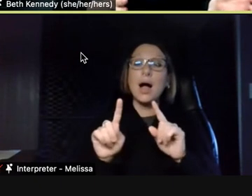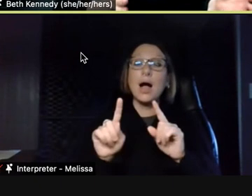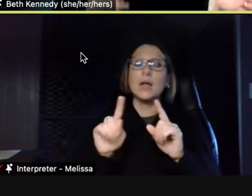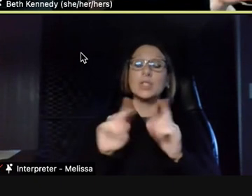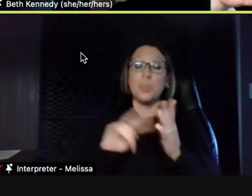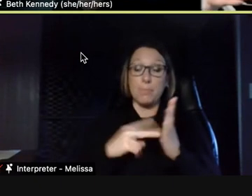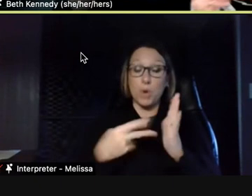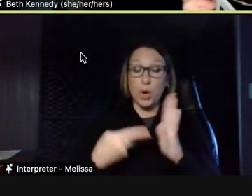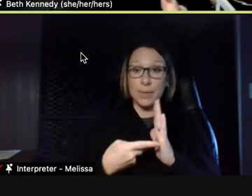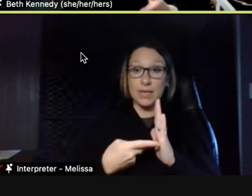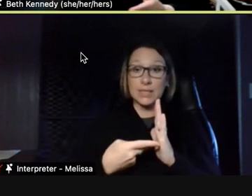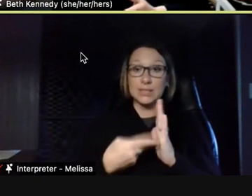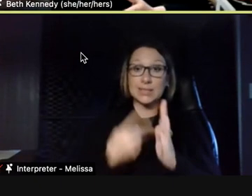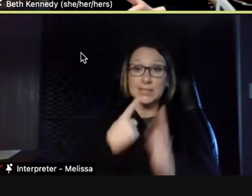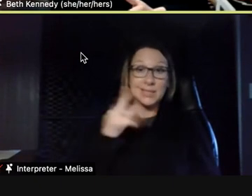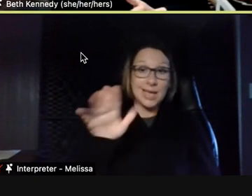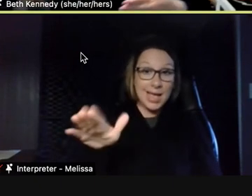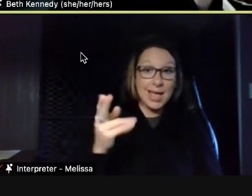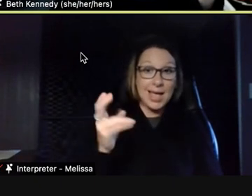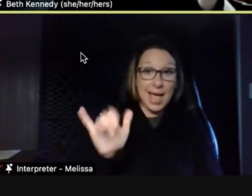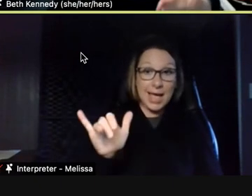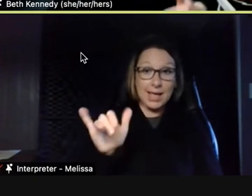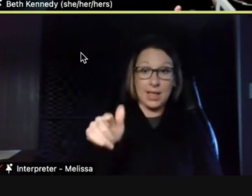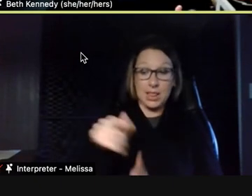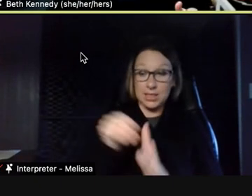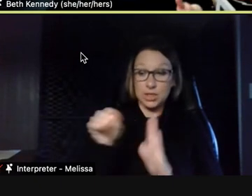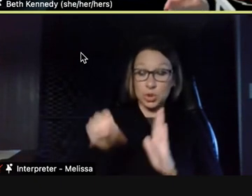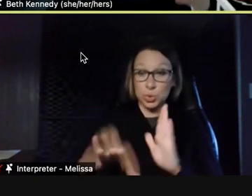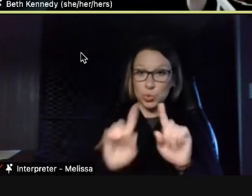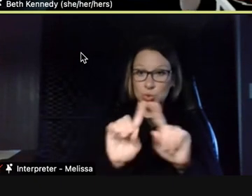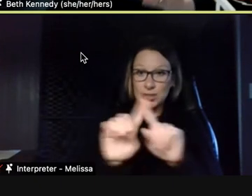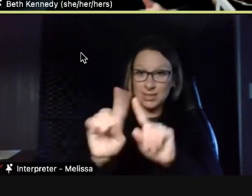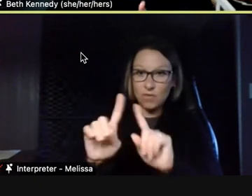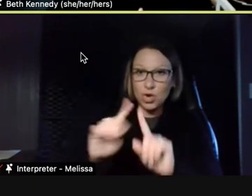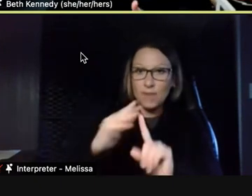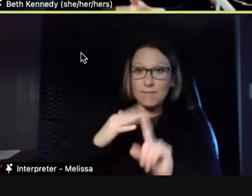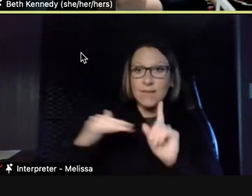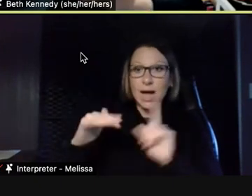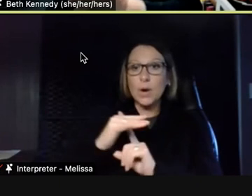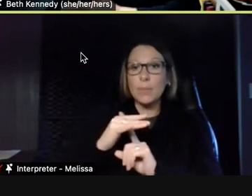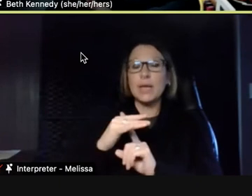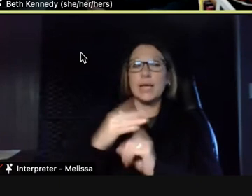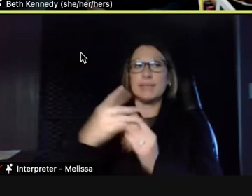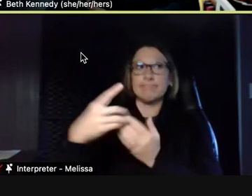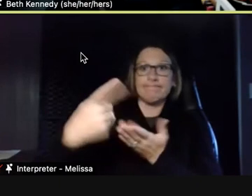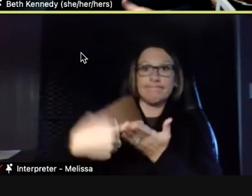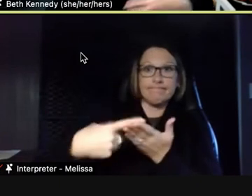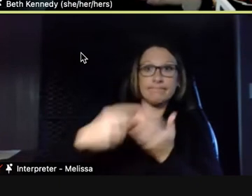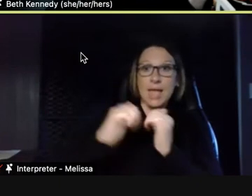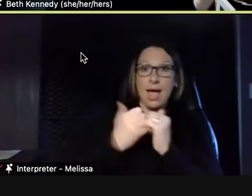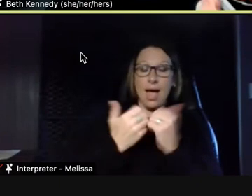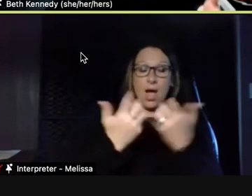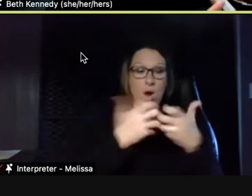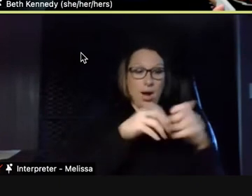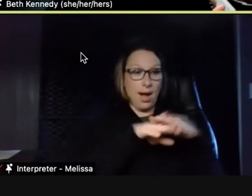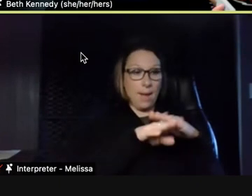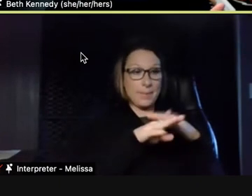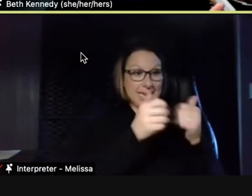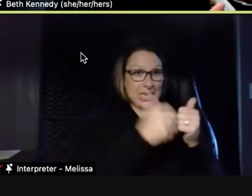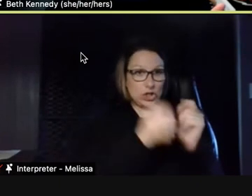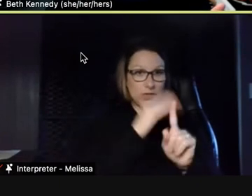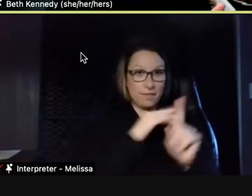the student is in multiple environments. Let's talk about how they're accommodated in each environment. Let's talk about